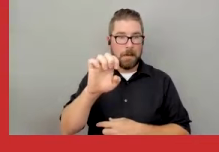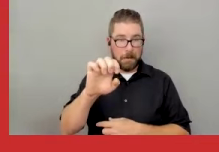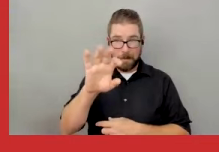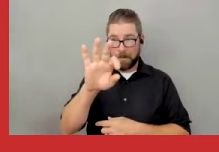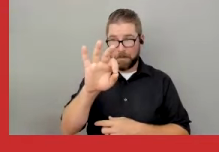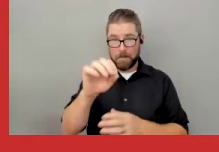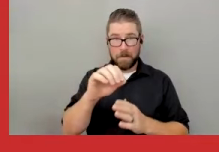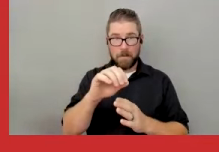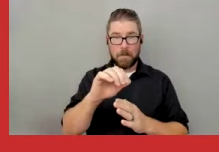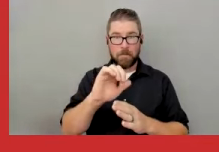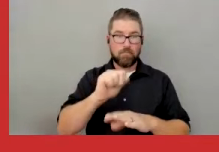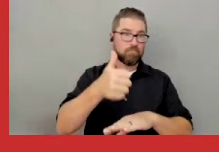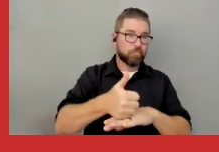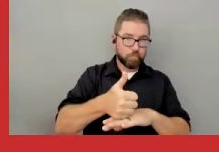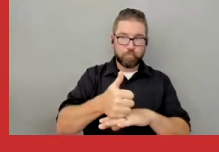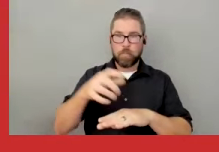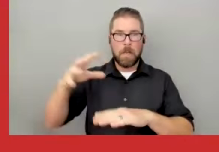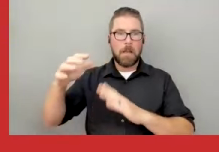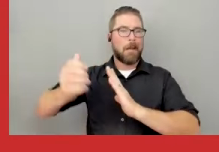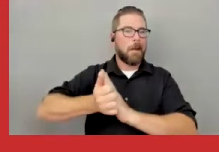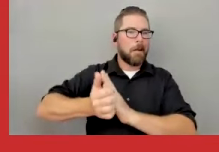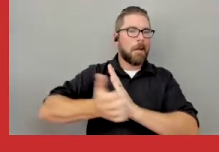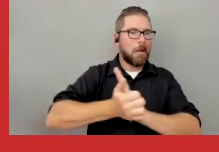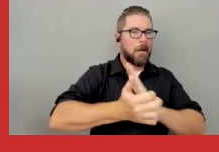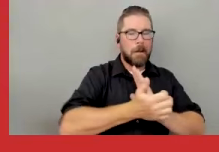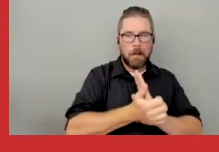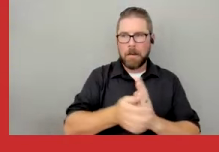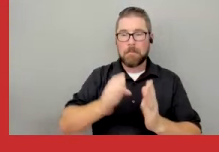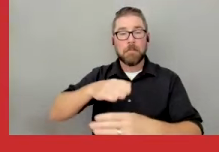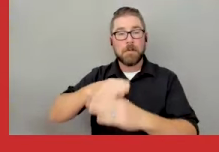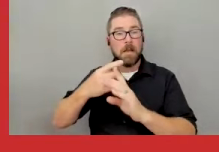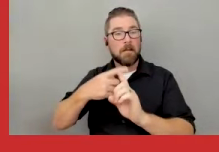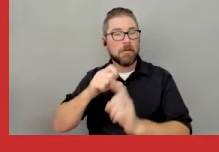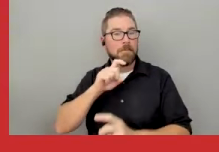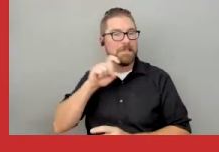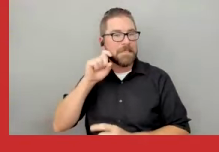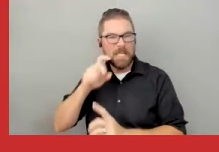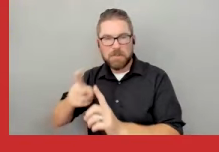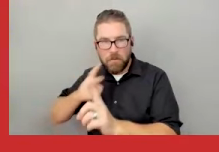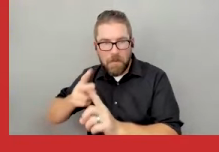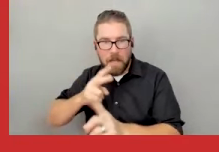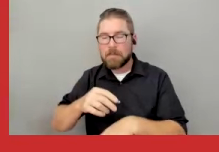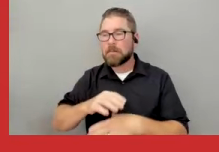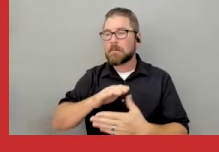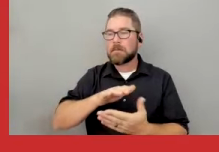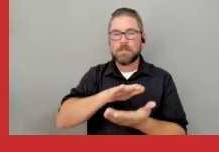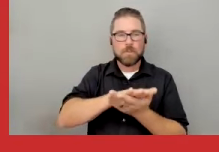us for addressing sexual violence, improving campus safety, and protecting like all the individuals involved as